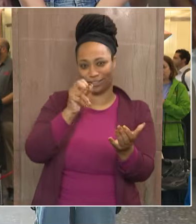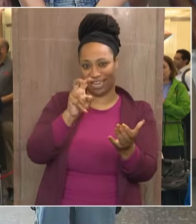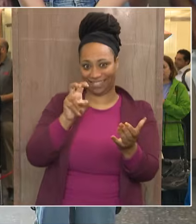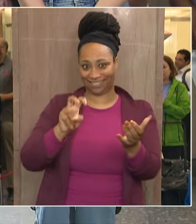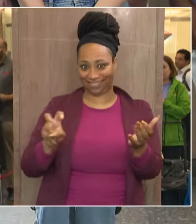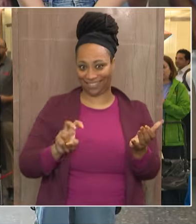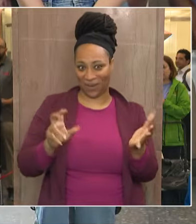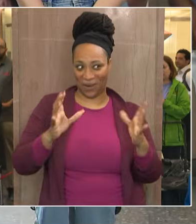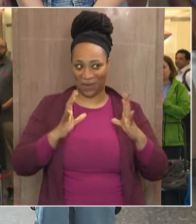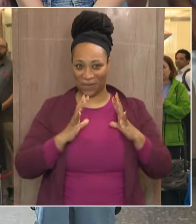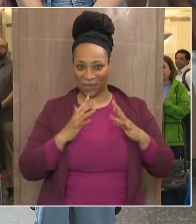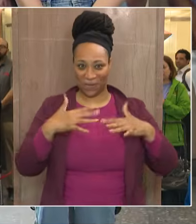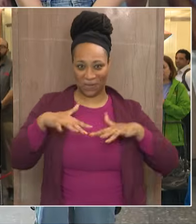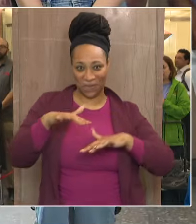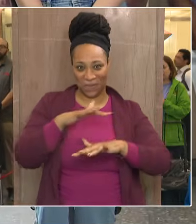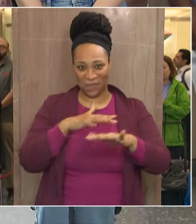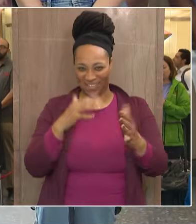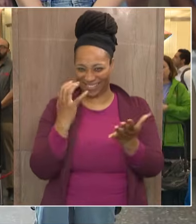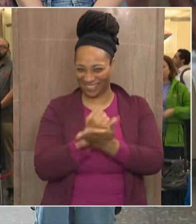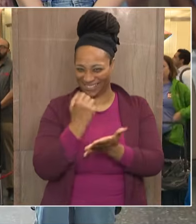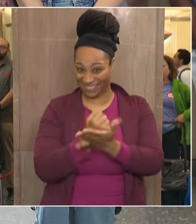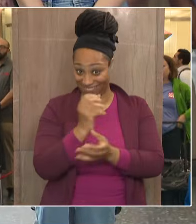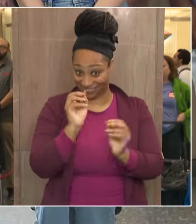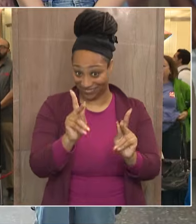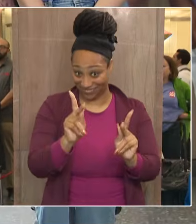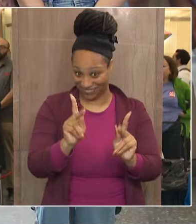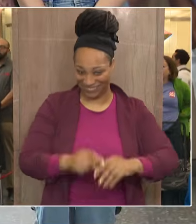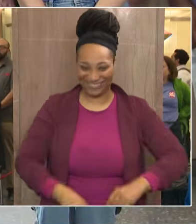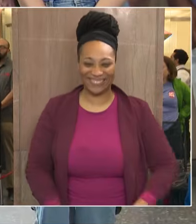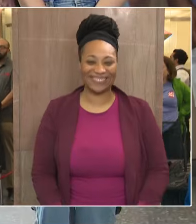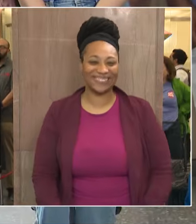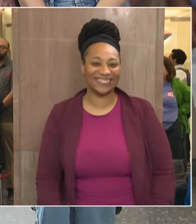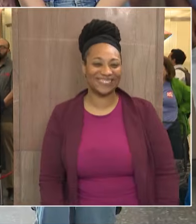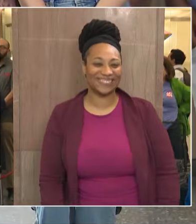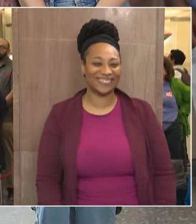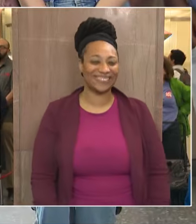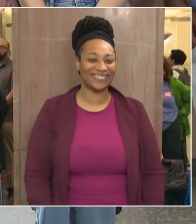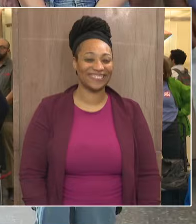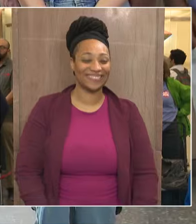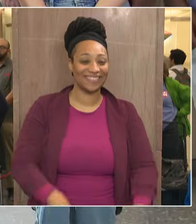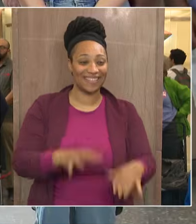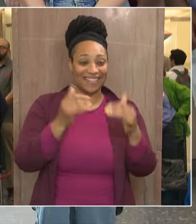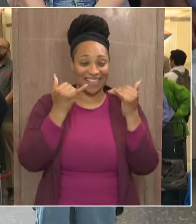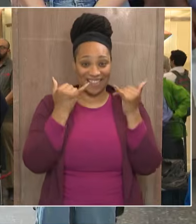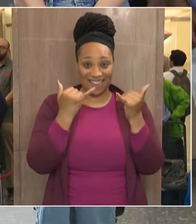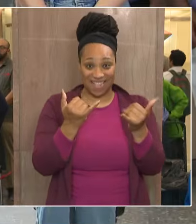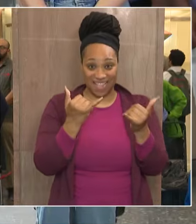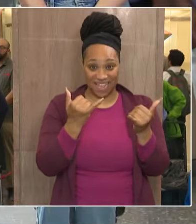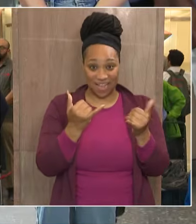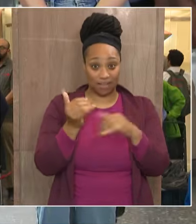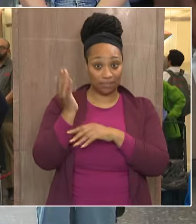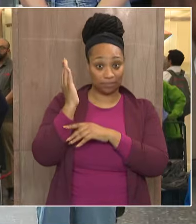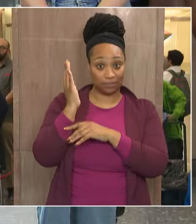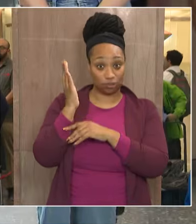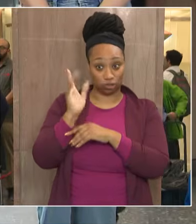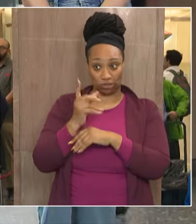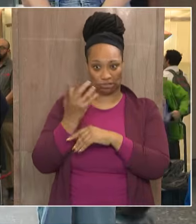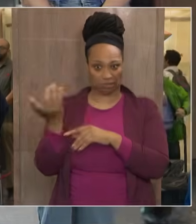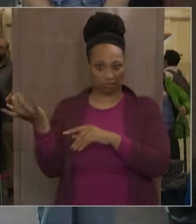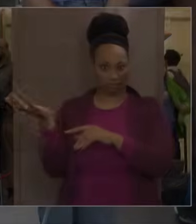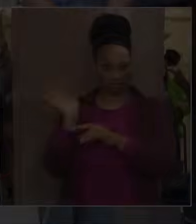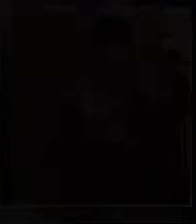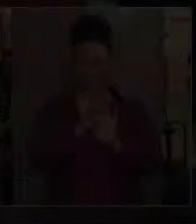have planned out there for you. But now, if the speakers would please join me so that we can all cut a ribbon.